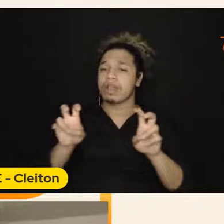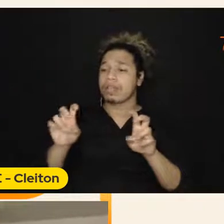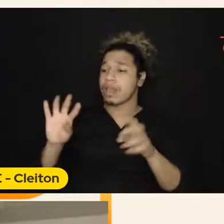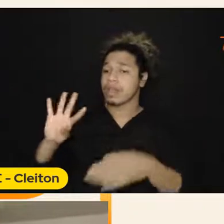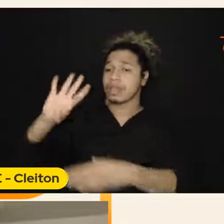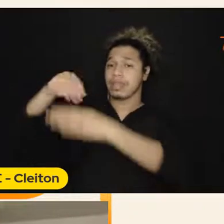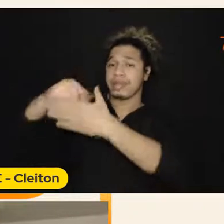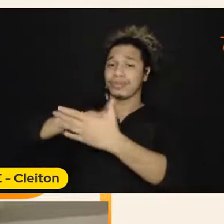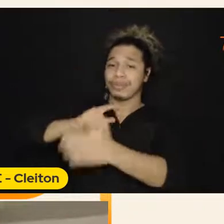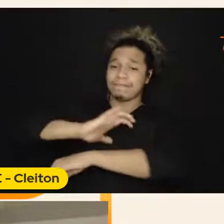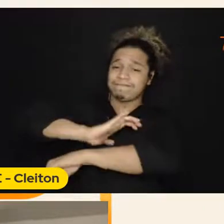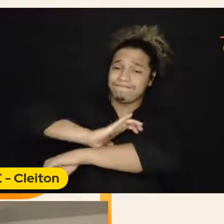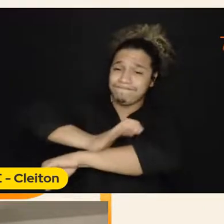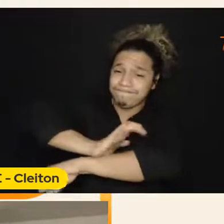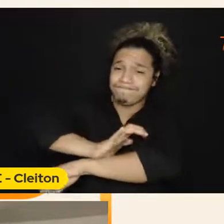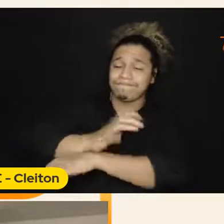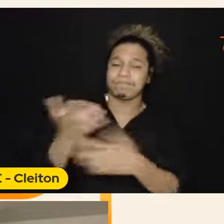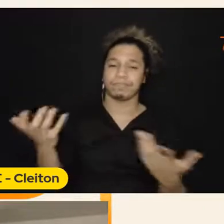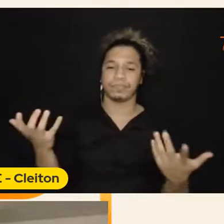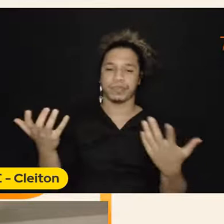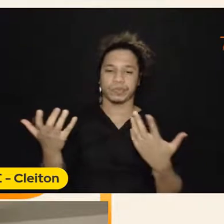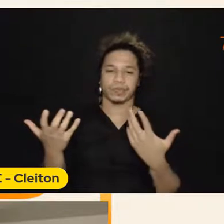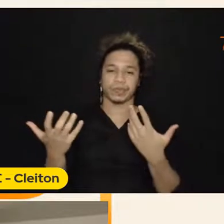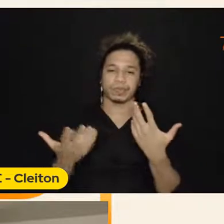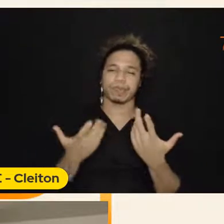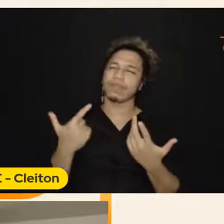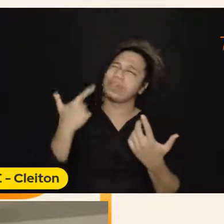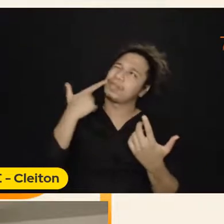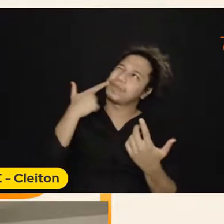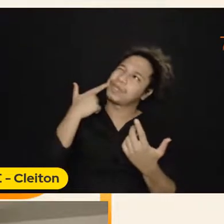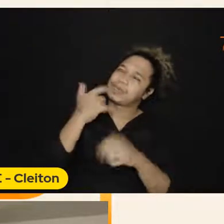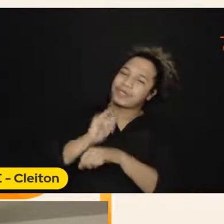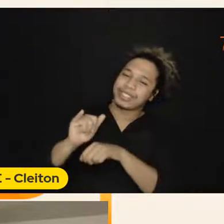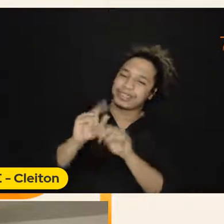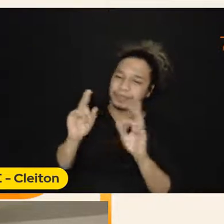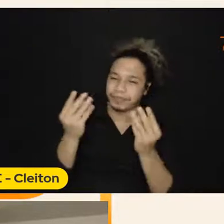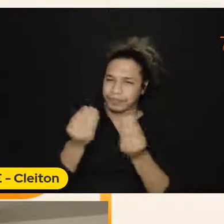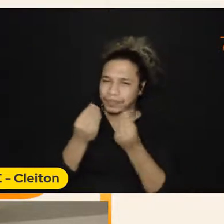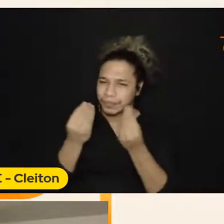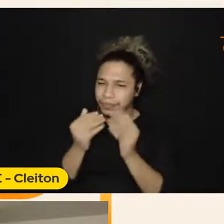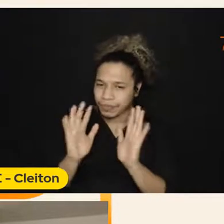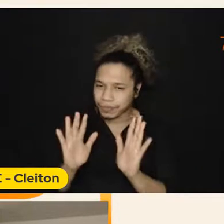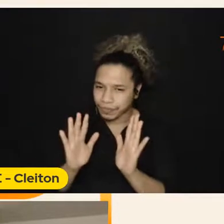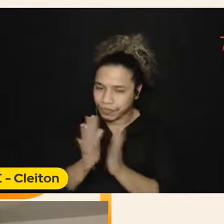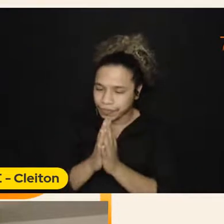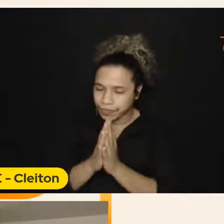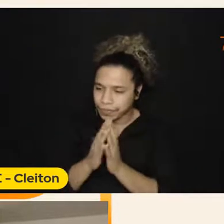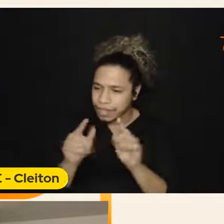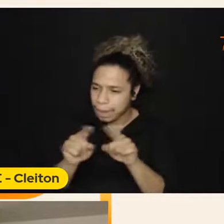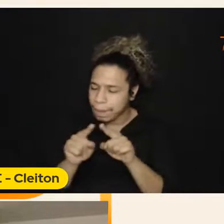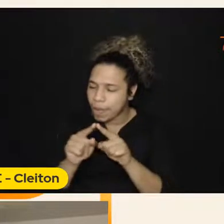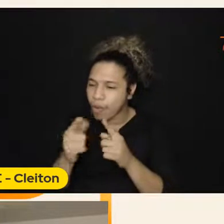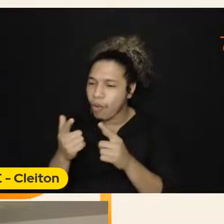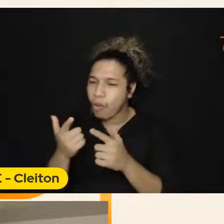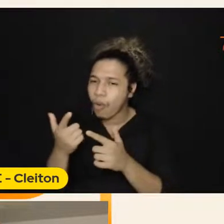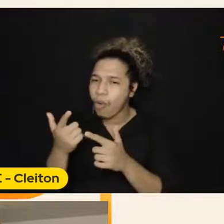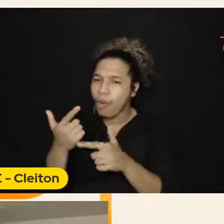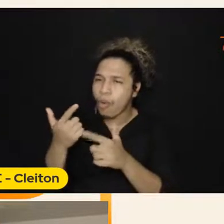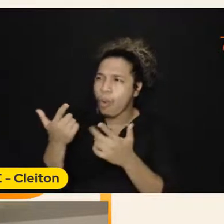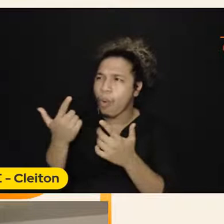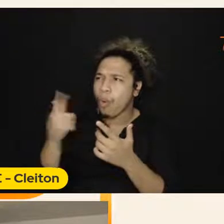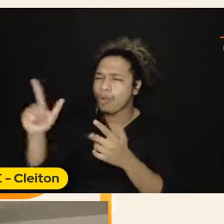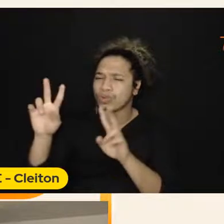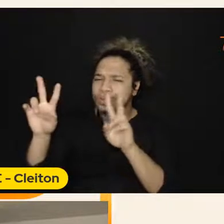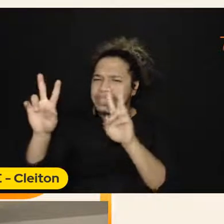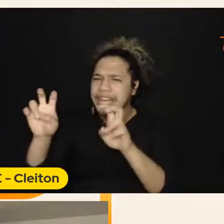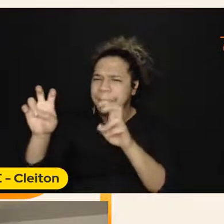how could I put in a kind way, all the sensitive, all the issues, all the topics that we need to